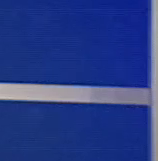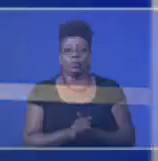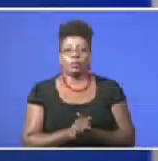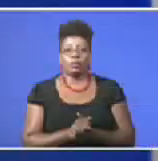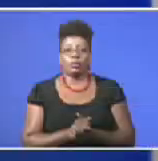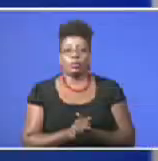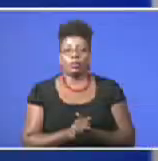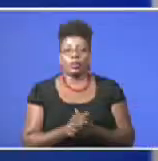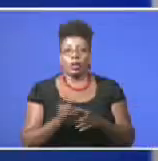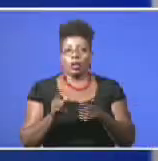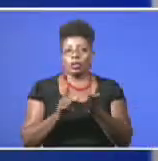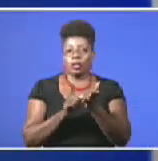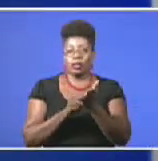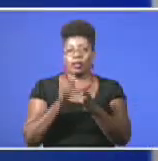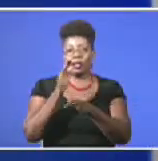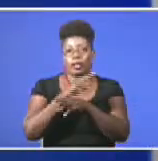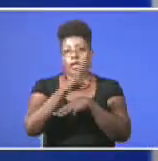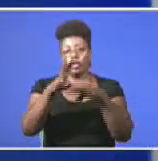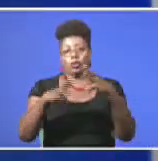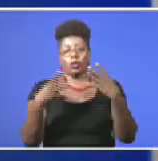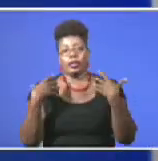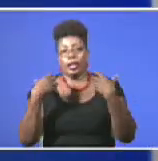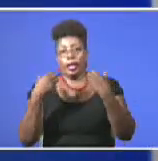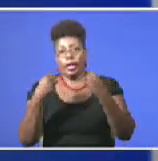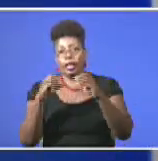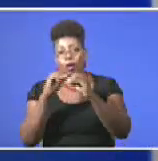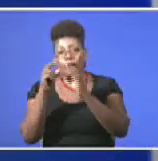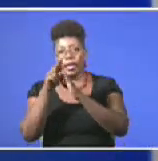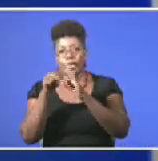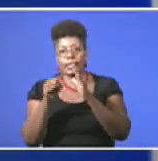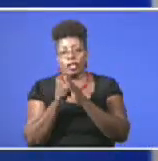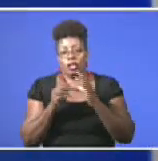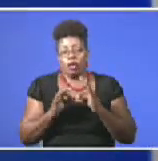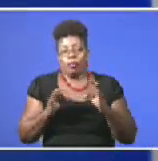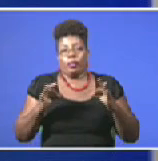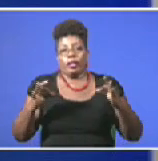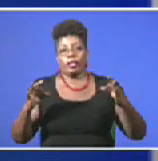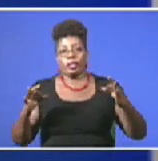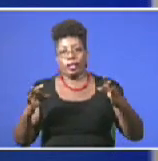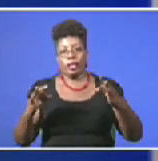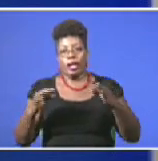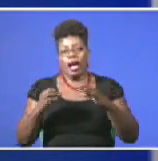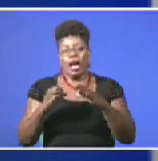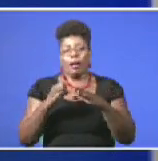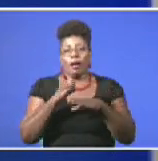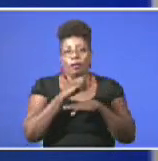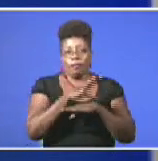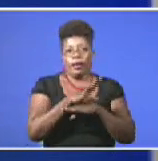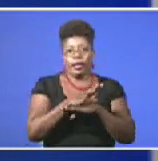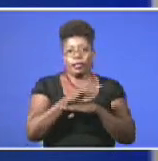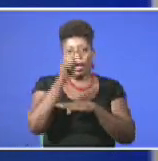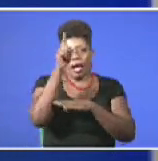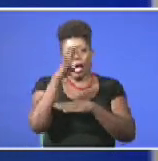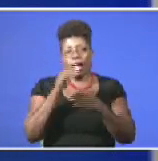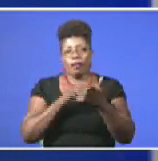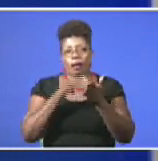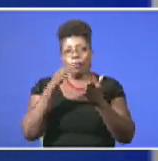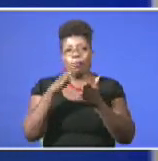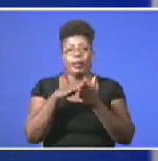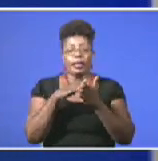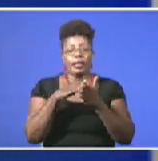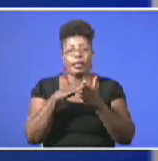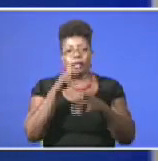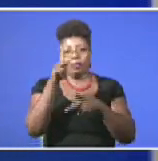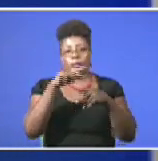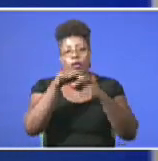Also making news tonight, according to the World Health Organization, obesity affects more than 500 million people around the world. The question now